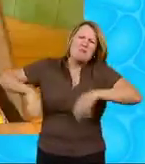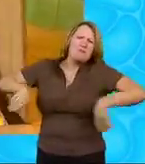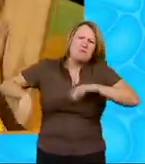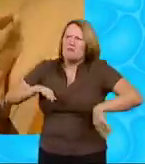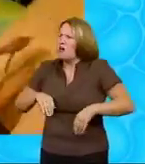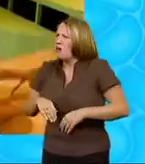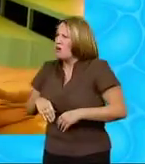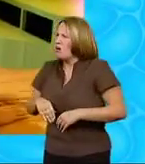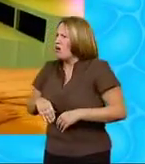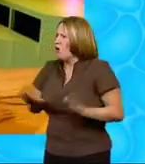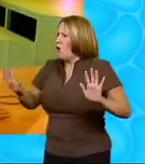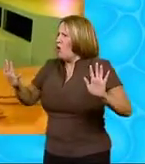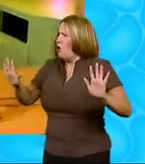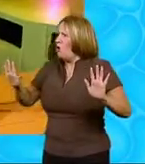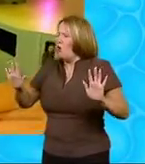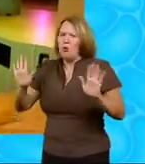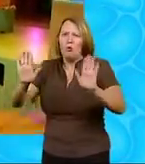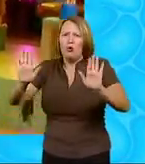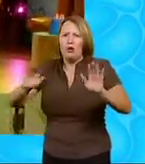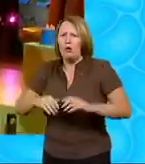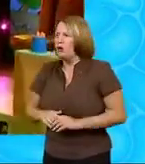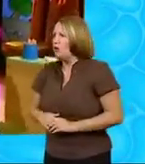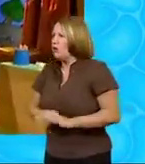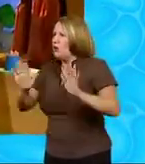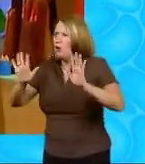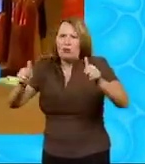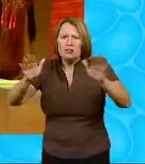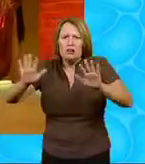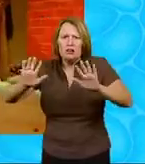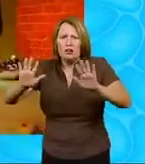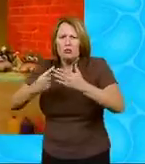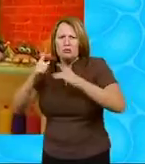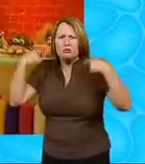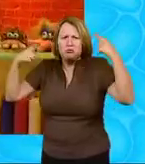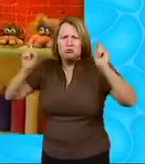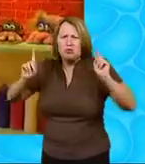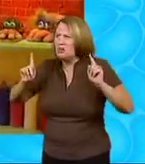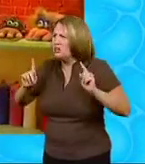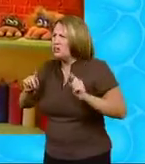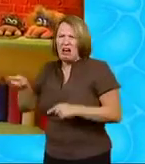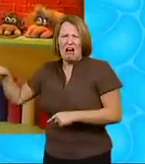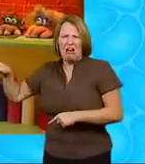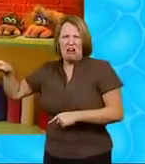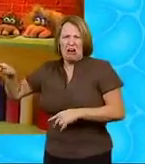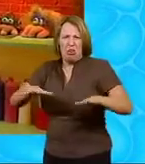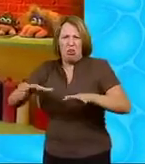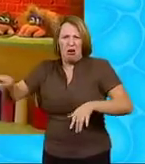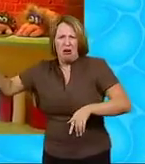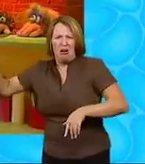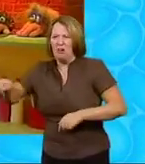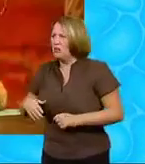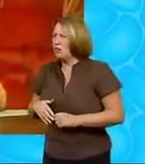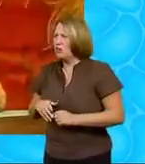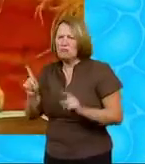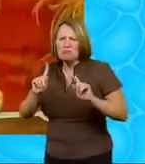Move. All right, Doodle Doers, what's going on up here? Oh, what's stick. All the noise? Look, Chris! Oh, no.